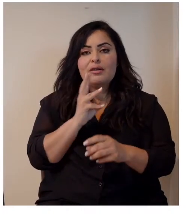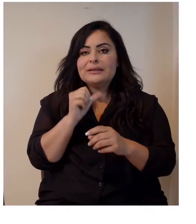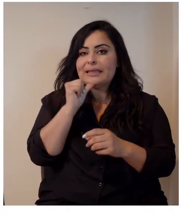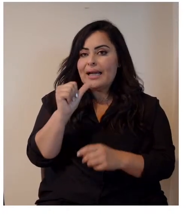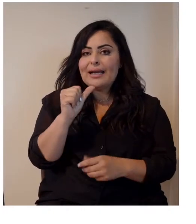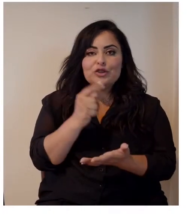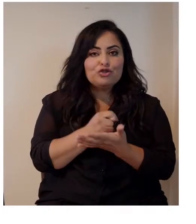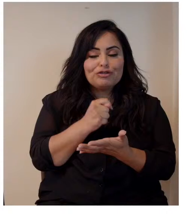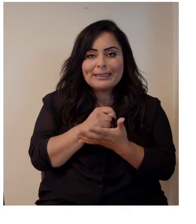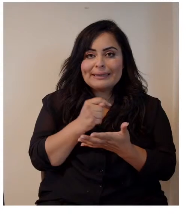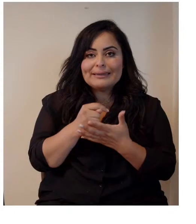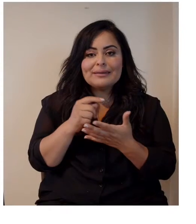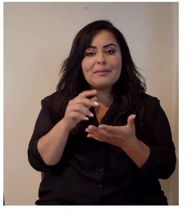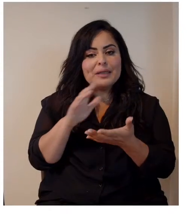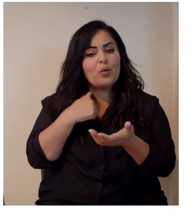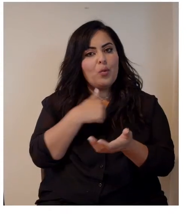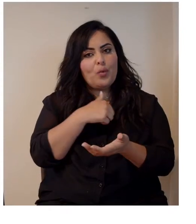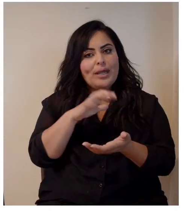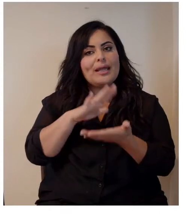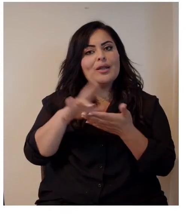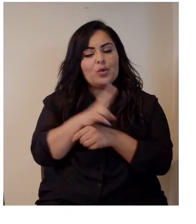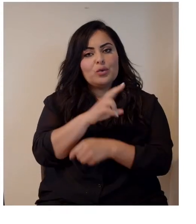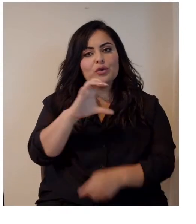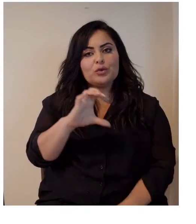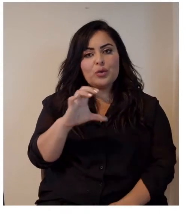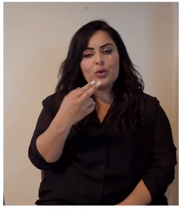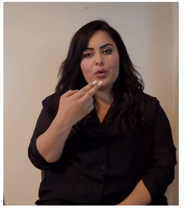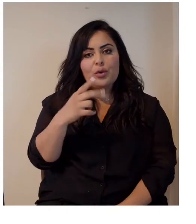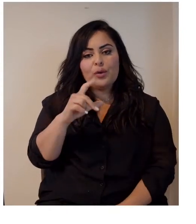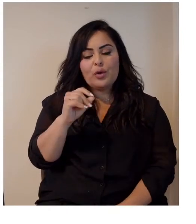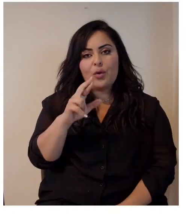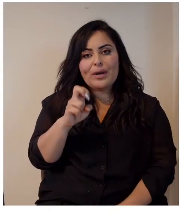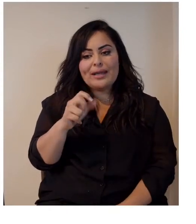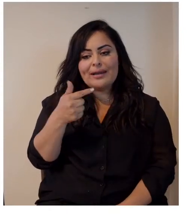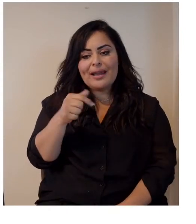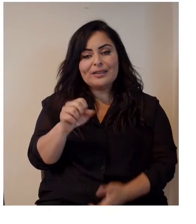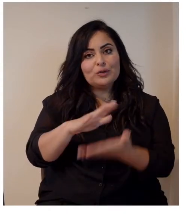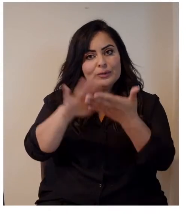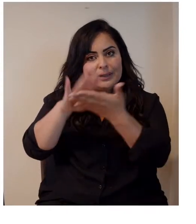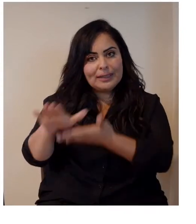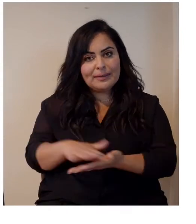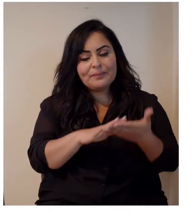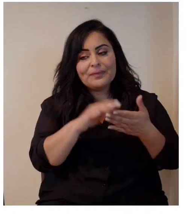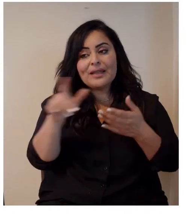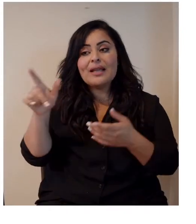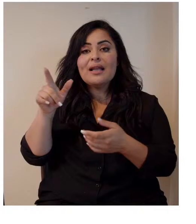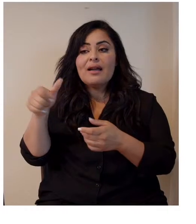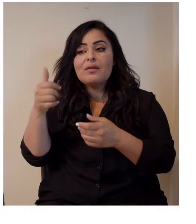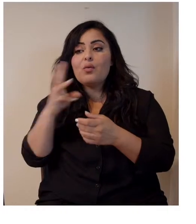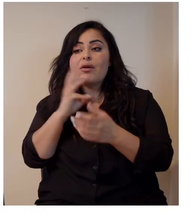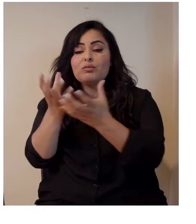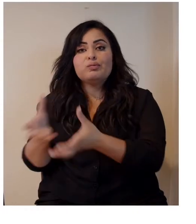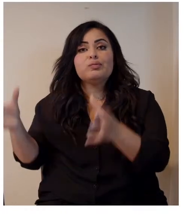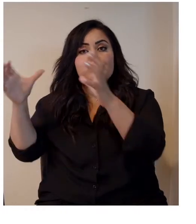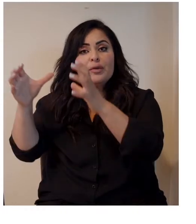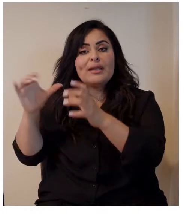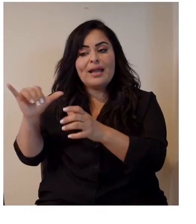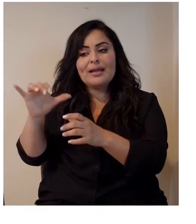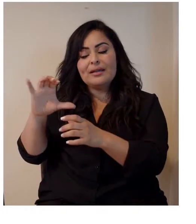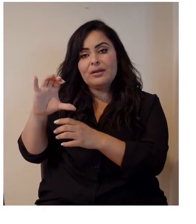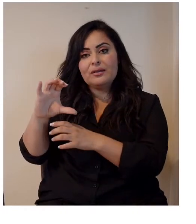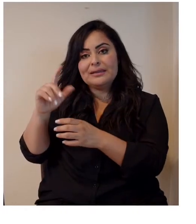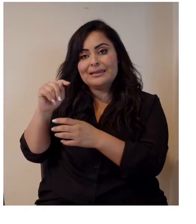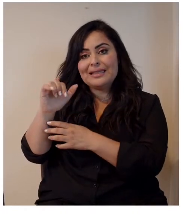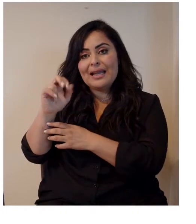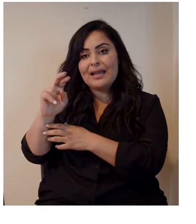untreated. We treat it with chlorine gas. The Don Benito Reservoir was in danger from the fire. This is where chlorine tanks are